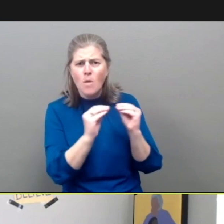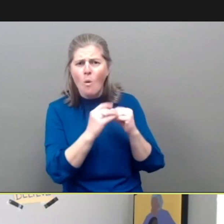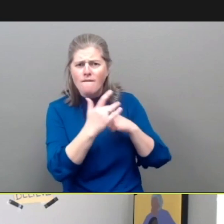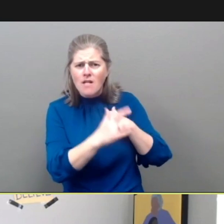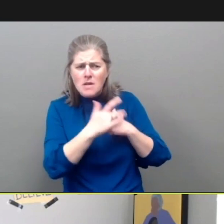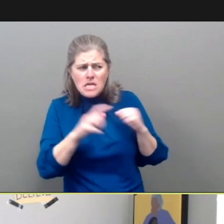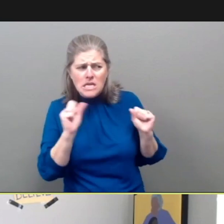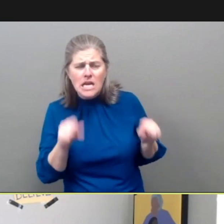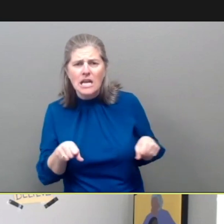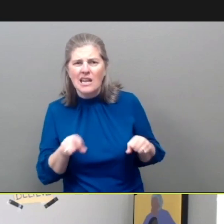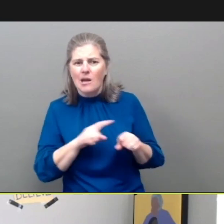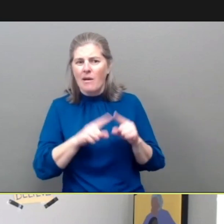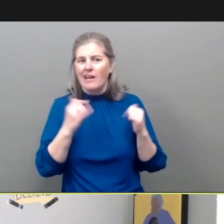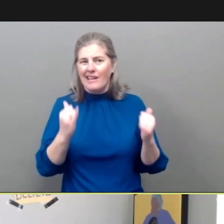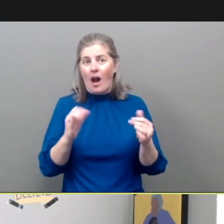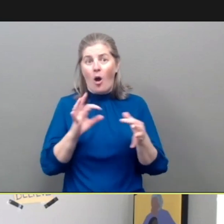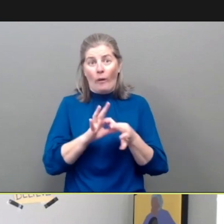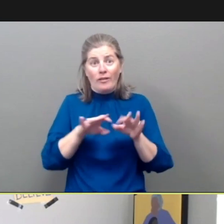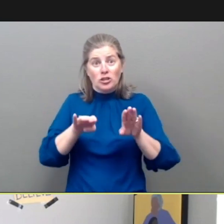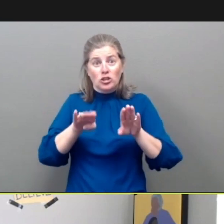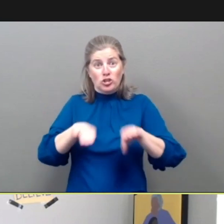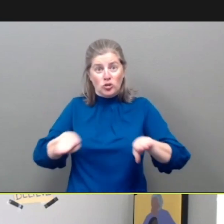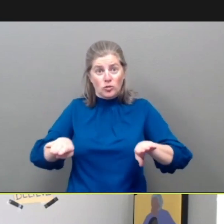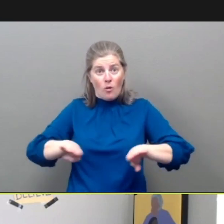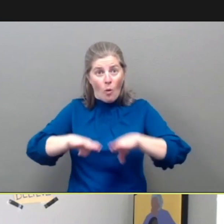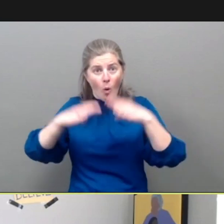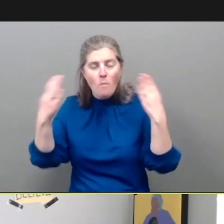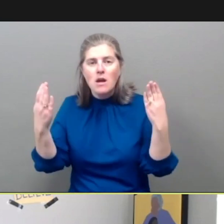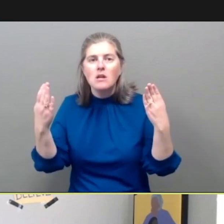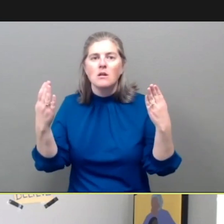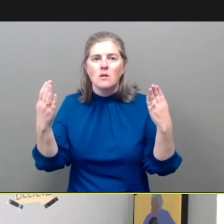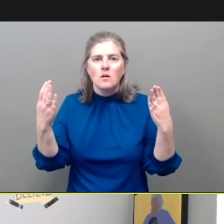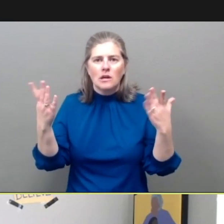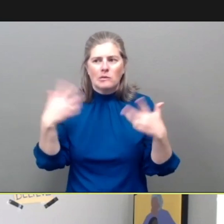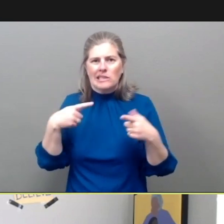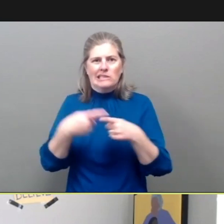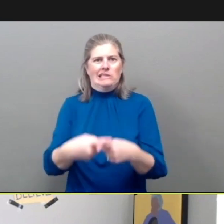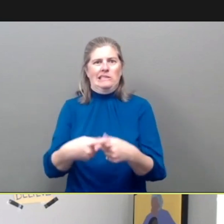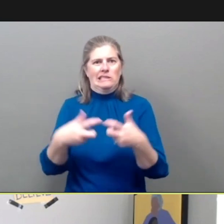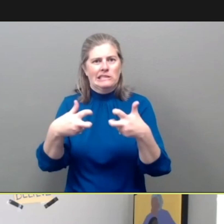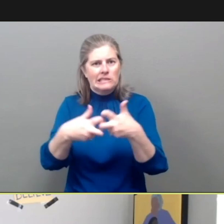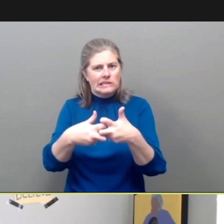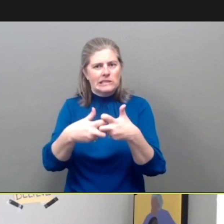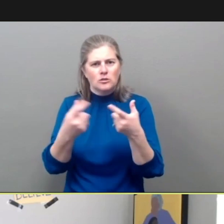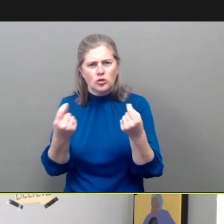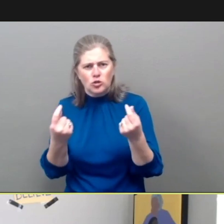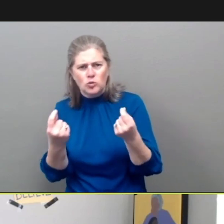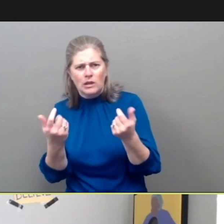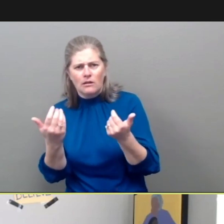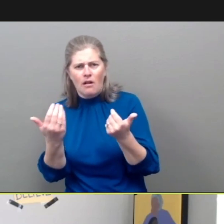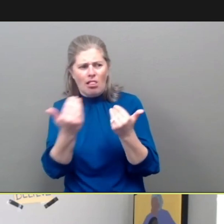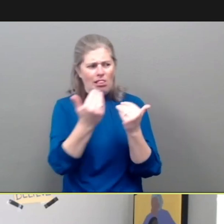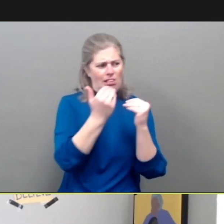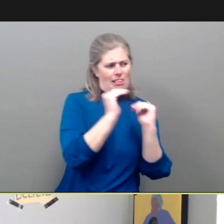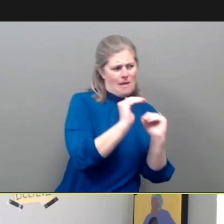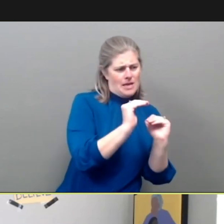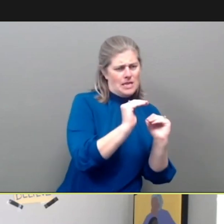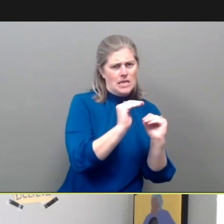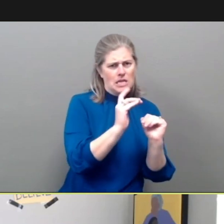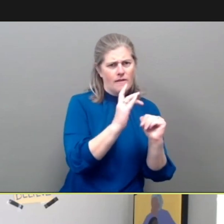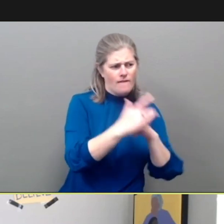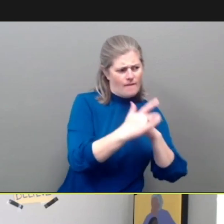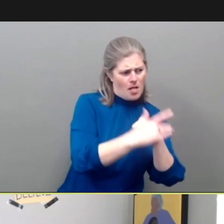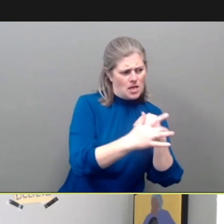slots. But now with children's vaccines, I think we are in a situation where there is a limited supply of more like